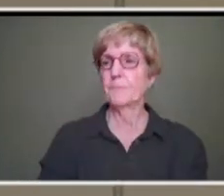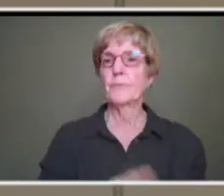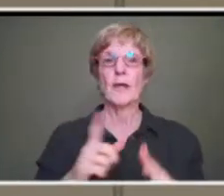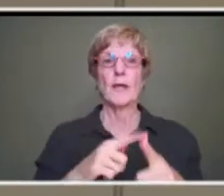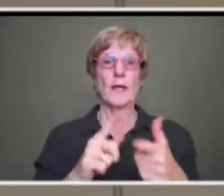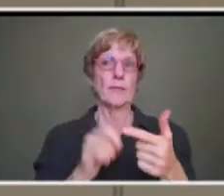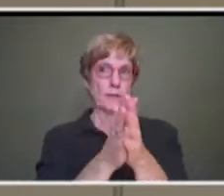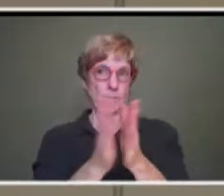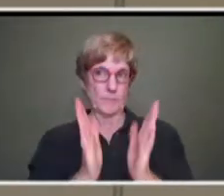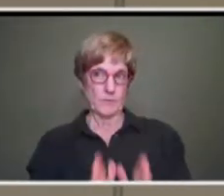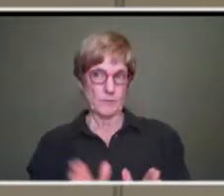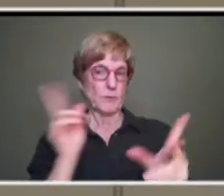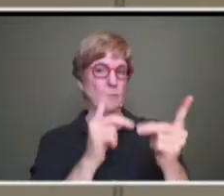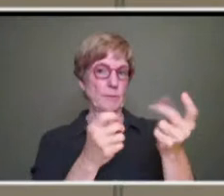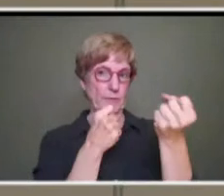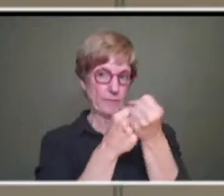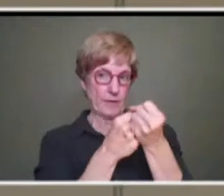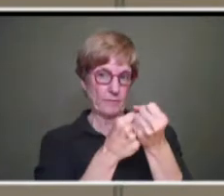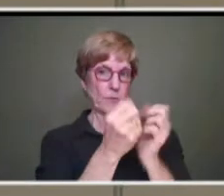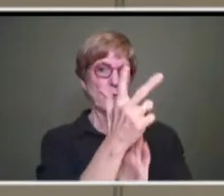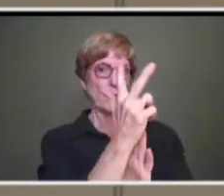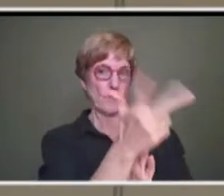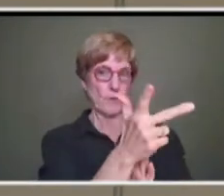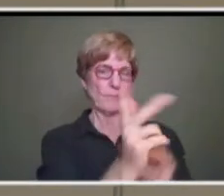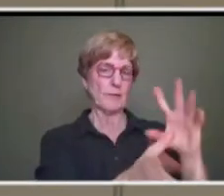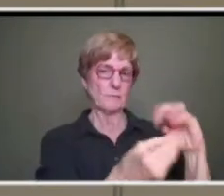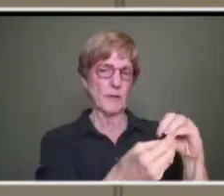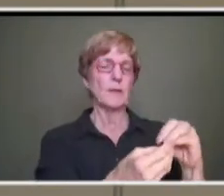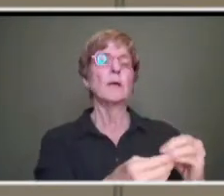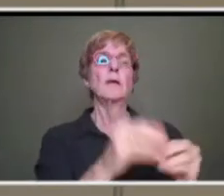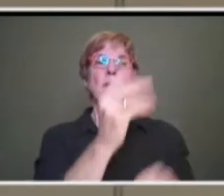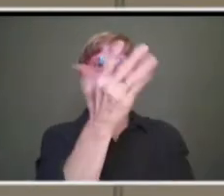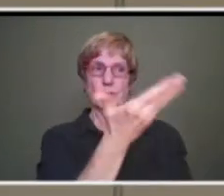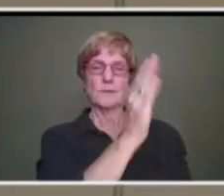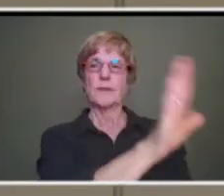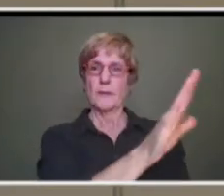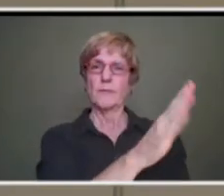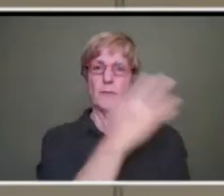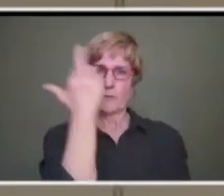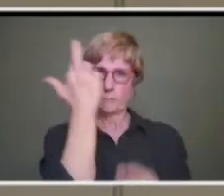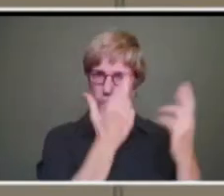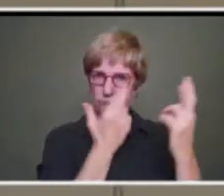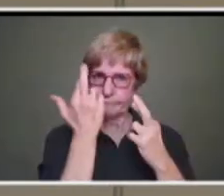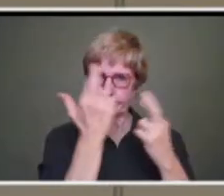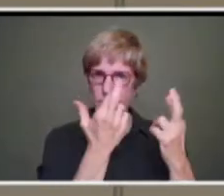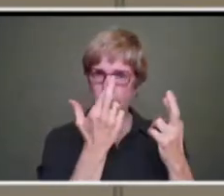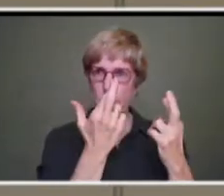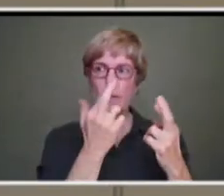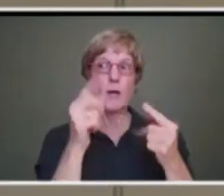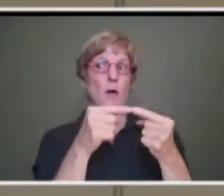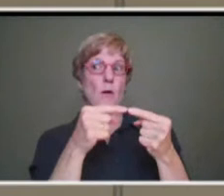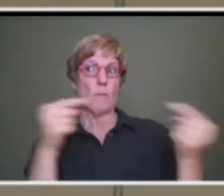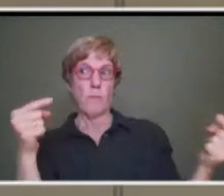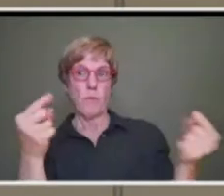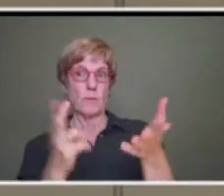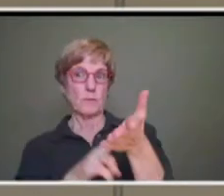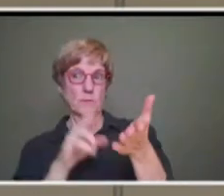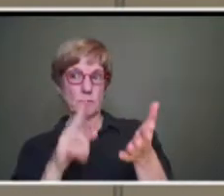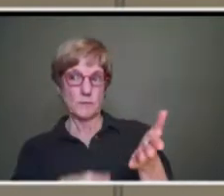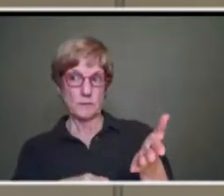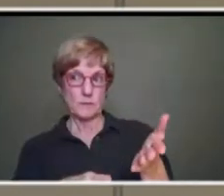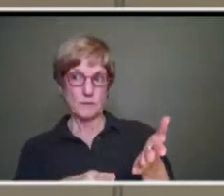and those in favor get three minutes combined to present their case unless their opponents signed up to speak